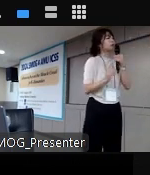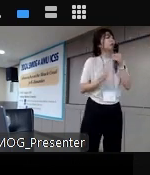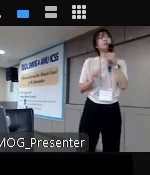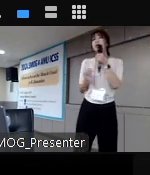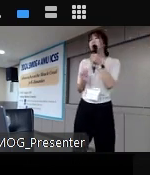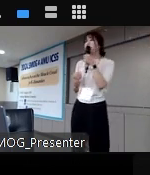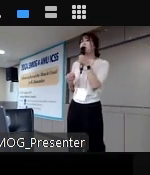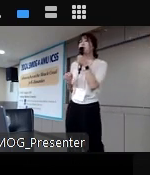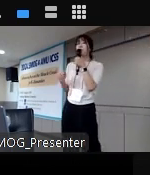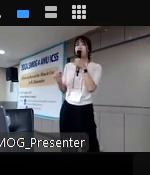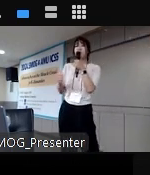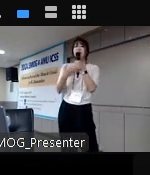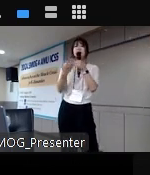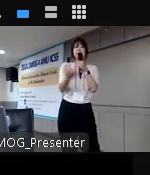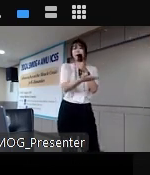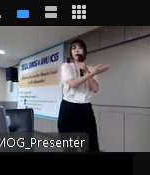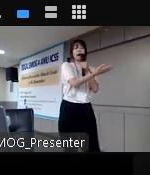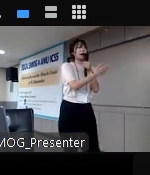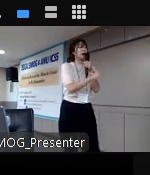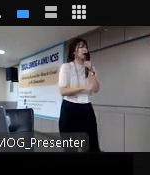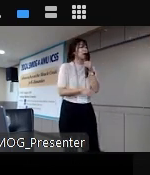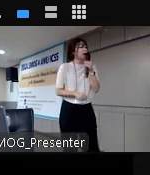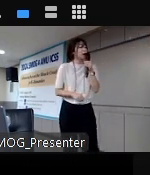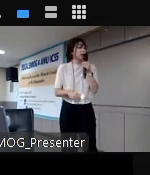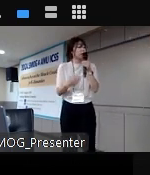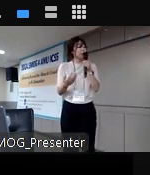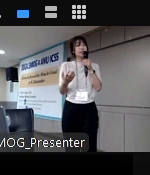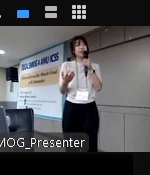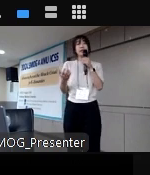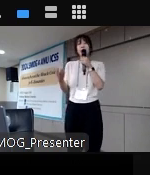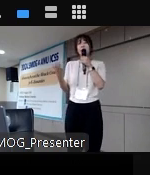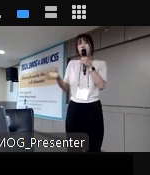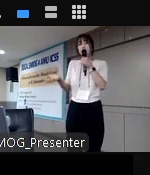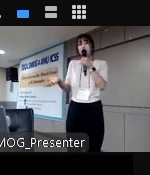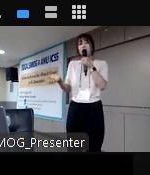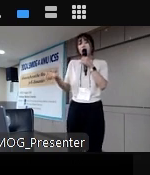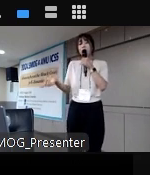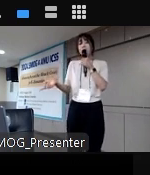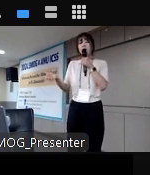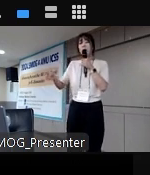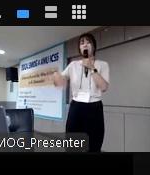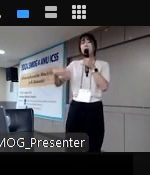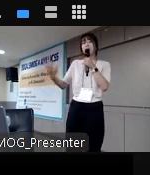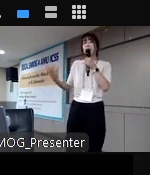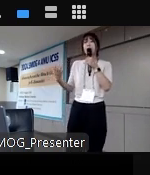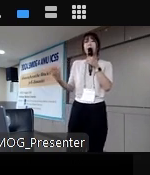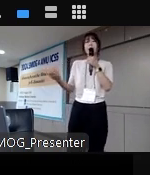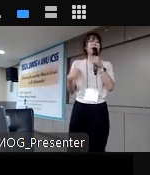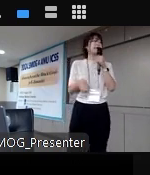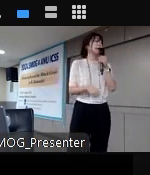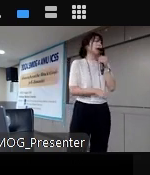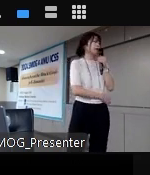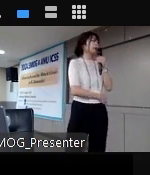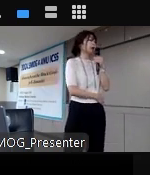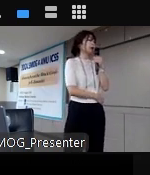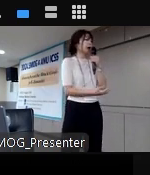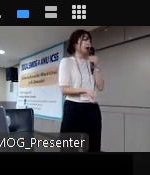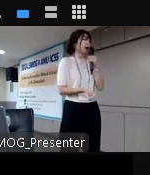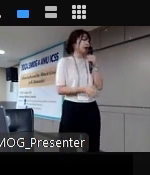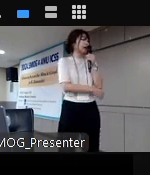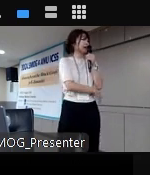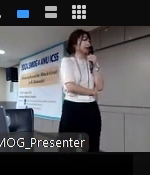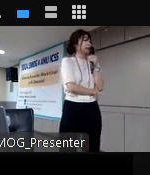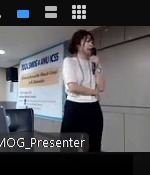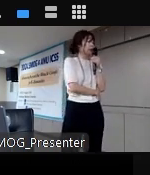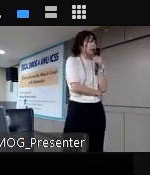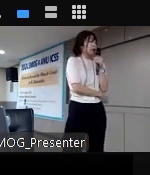340 tokens. So that's not a lot at all, suggesting that really loci aren't there at every anaphoric